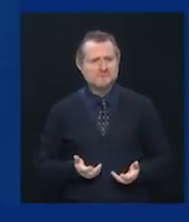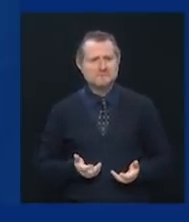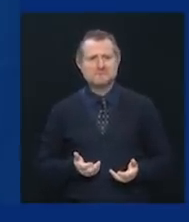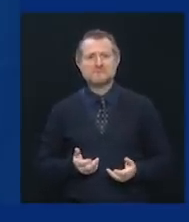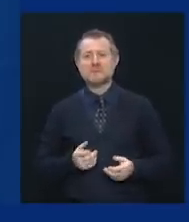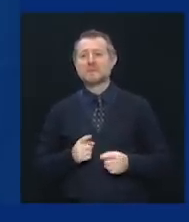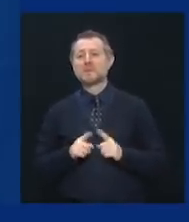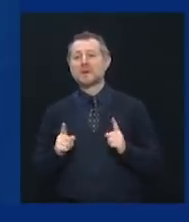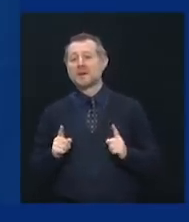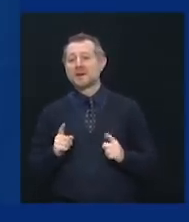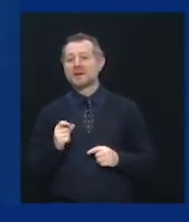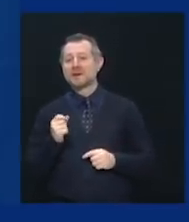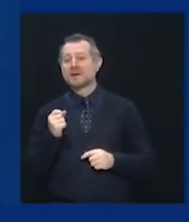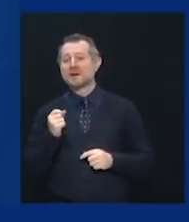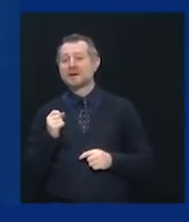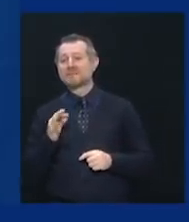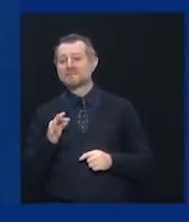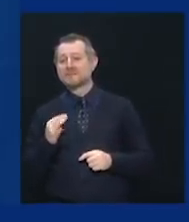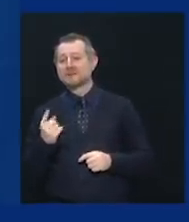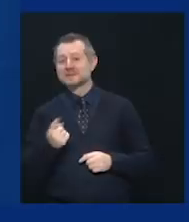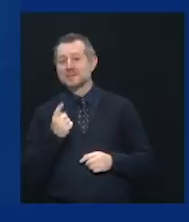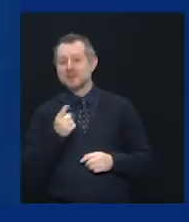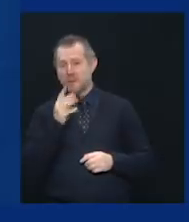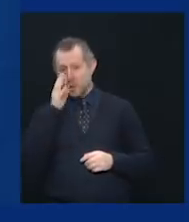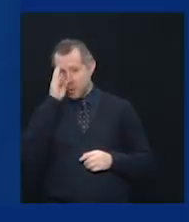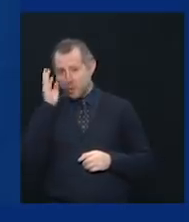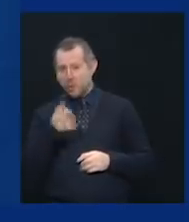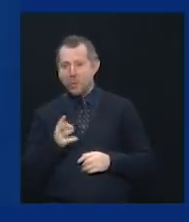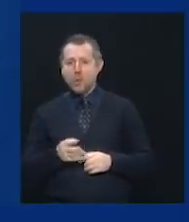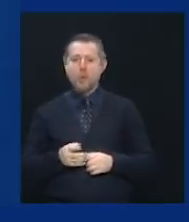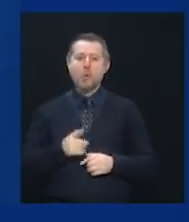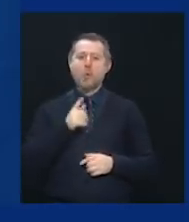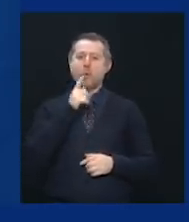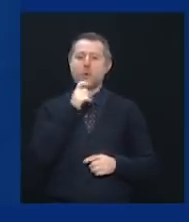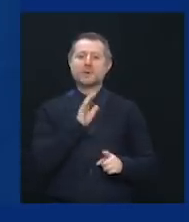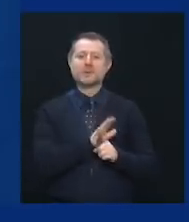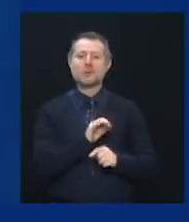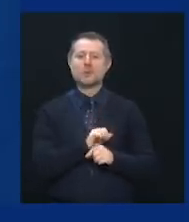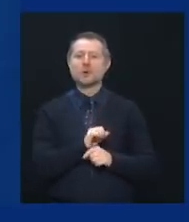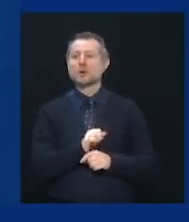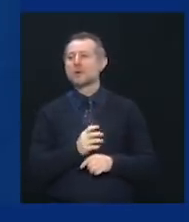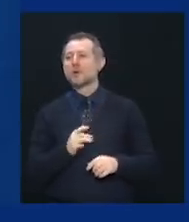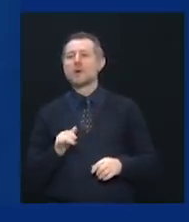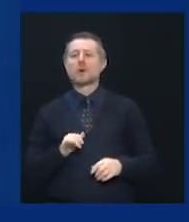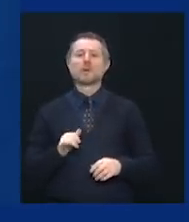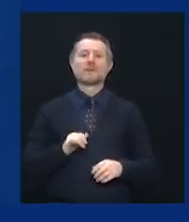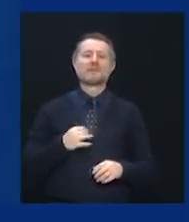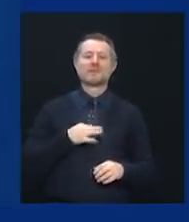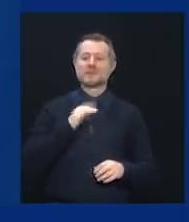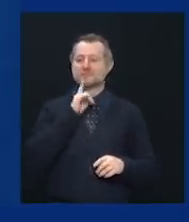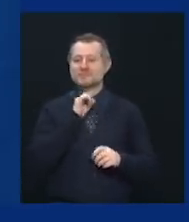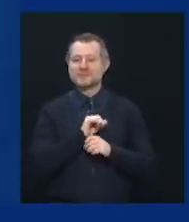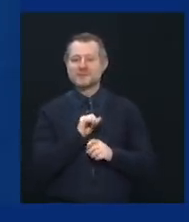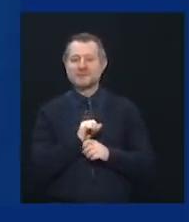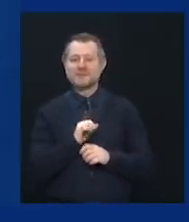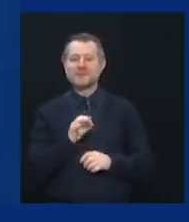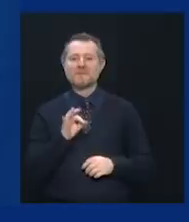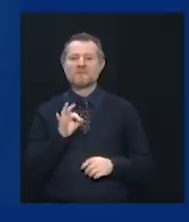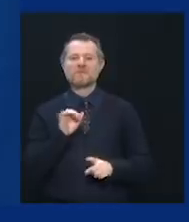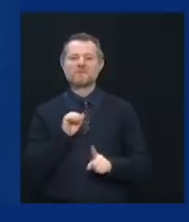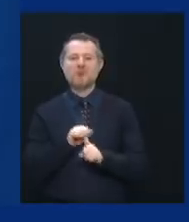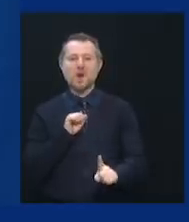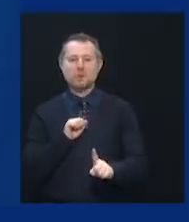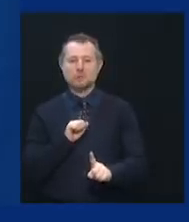entity falsifies who they are, if there is fraud or